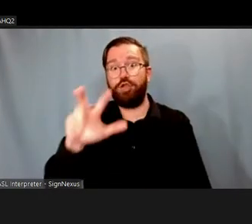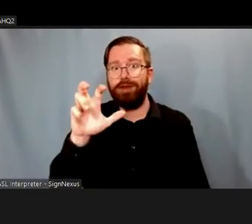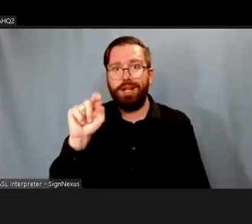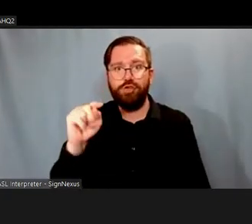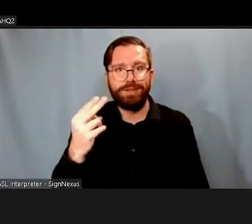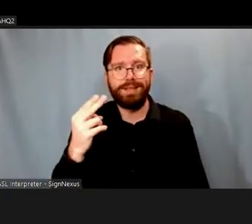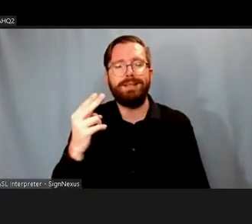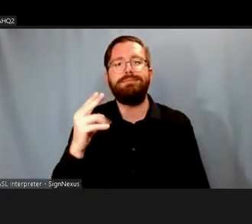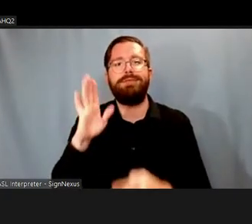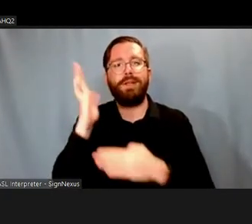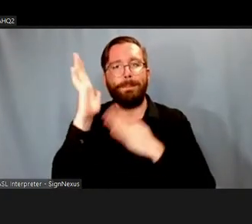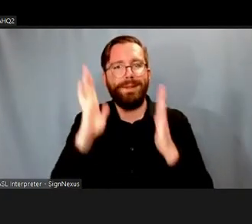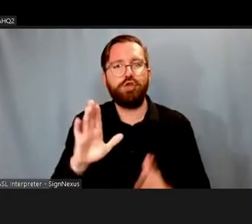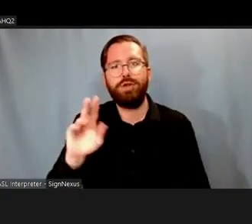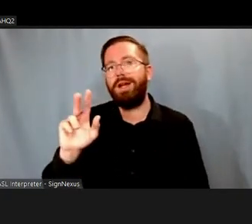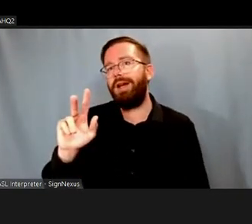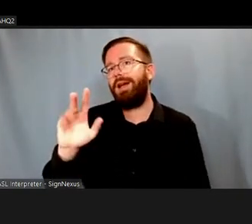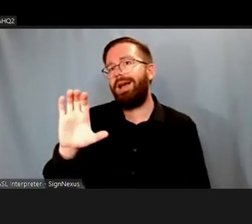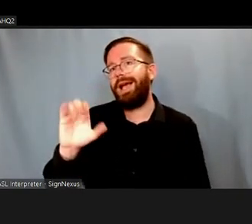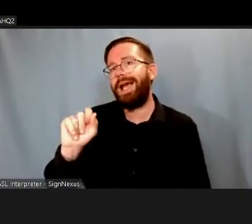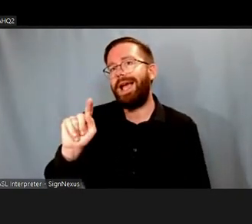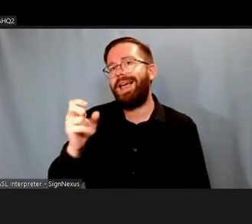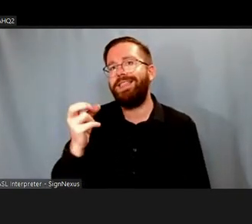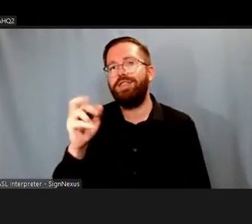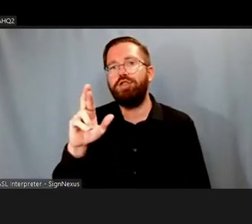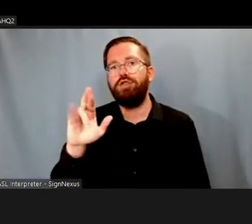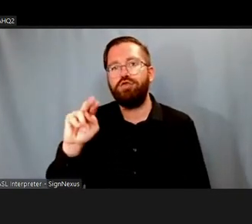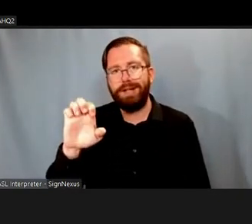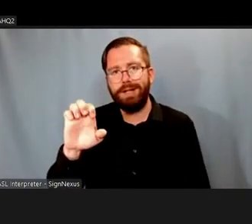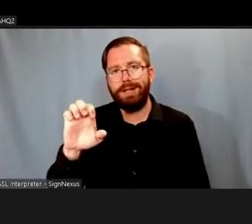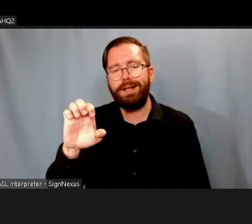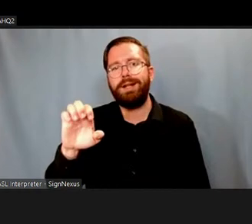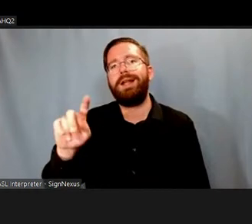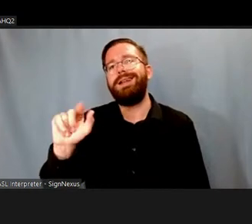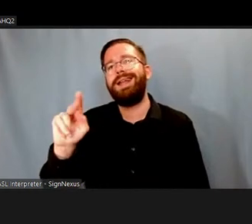list catherine tannert niang